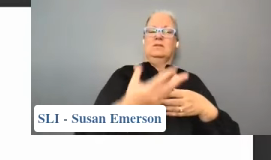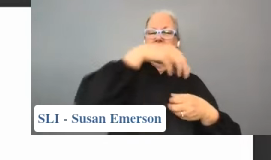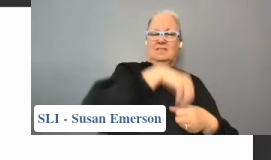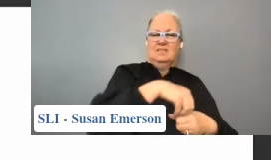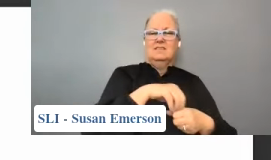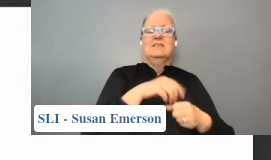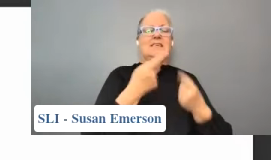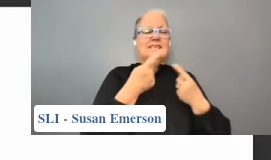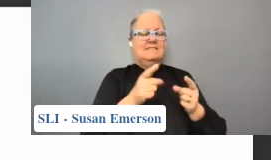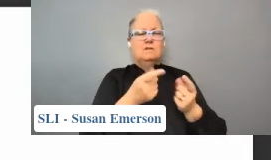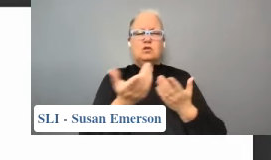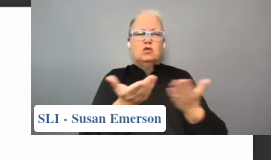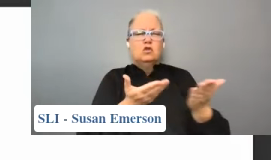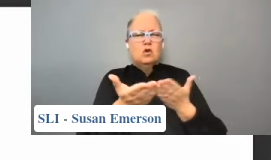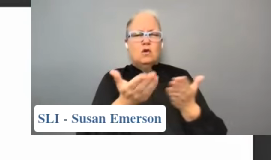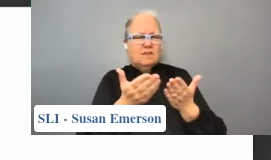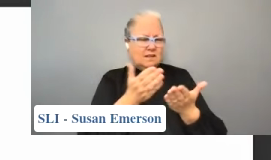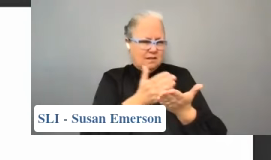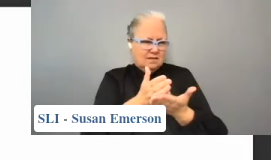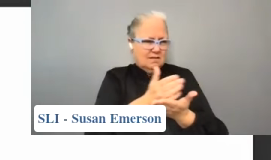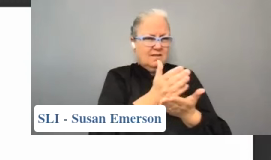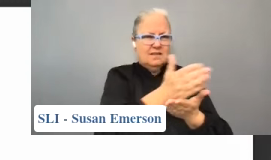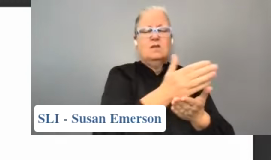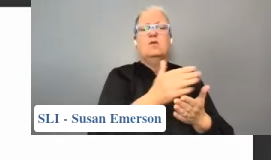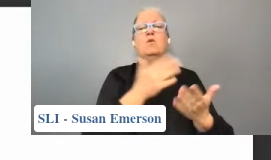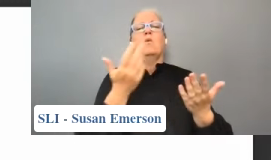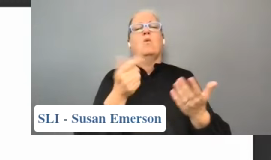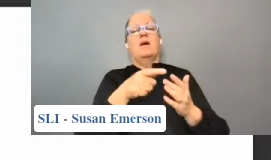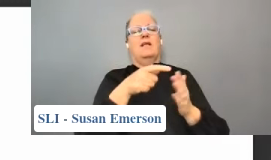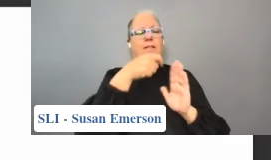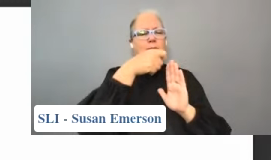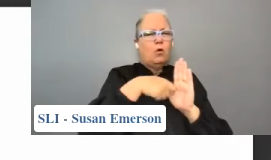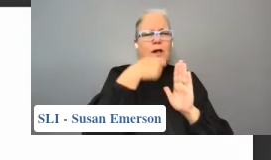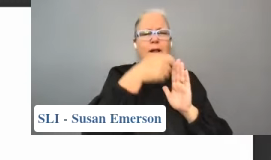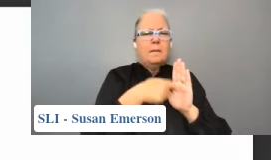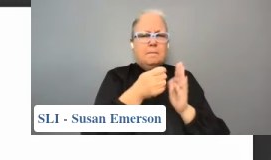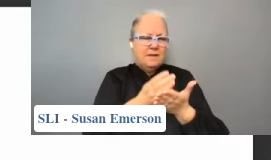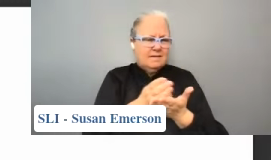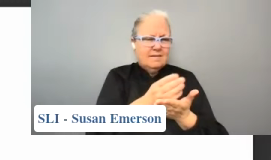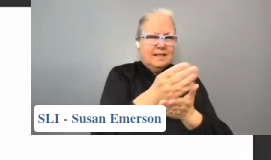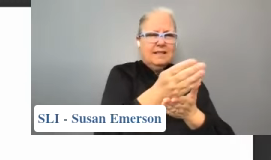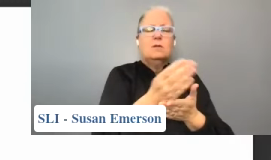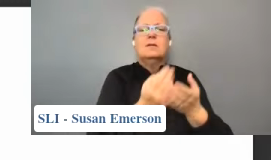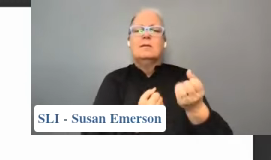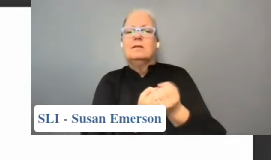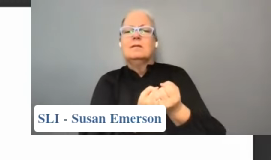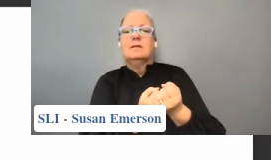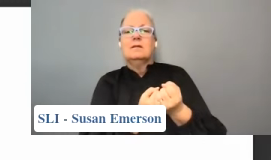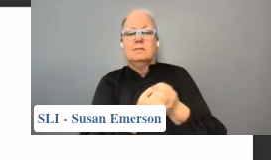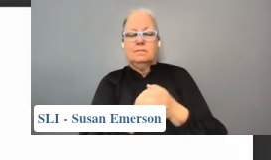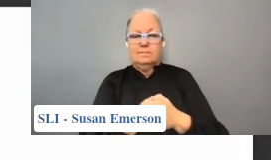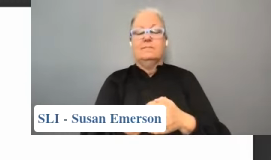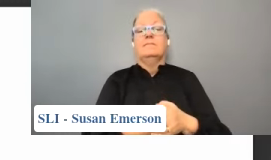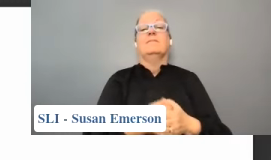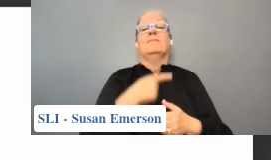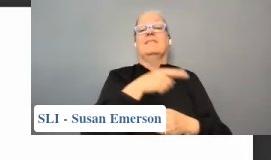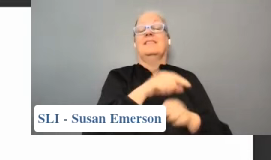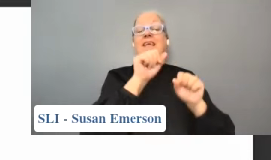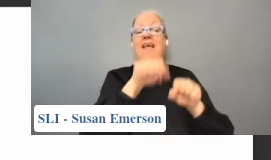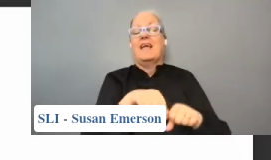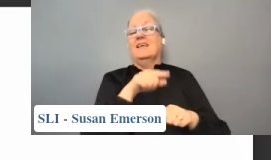pathways or programmatic interventions. So these work through